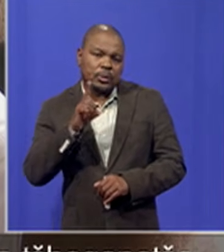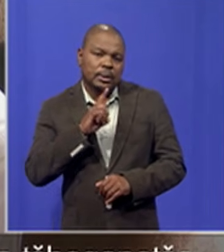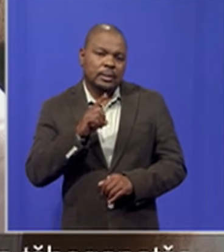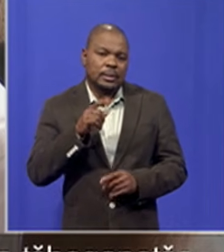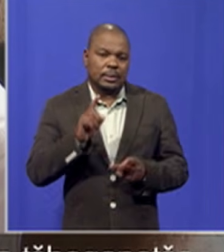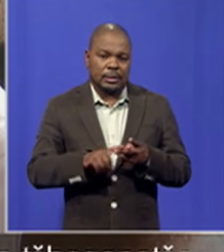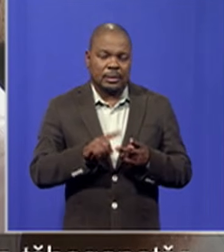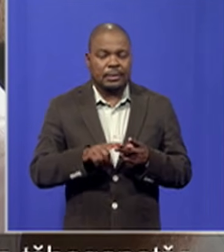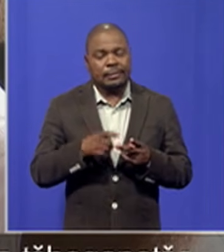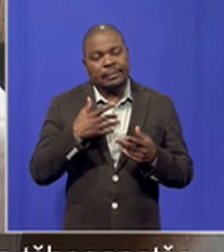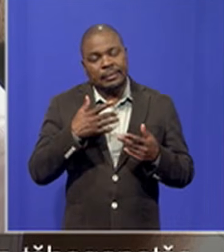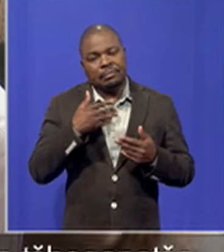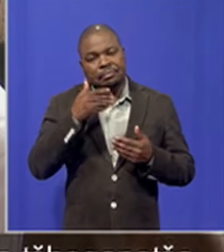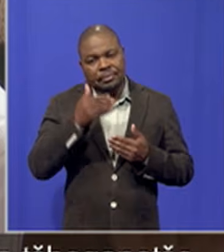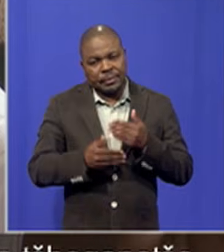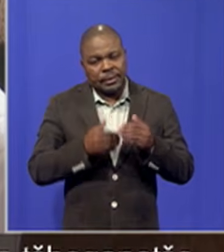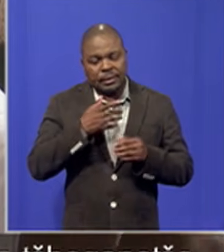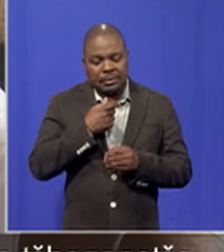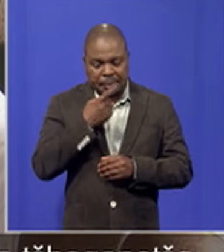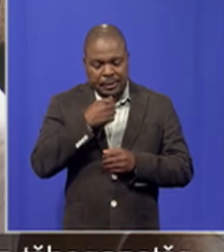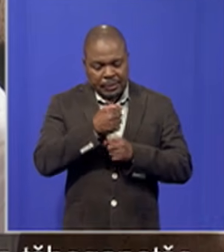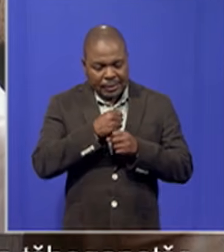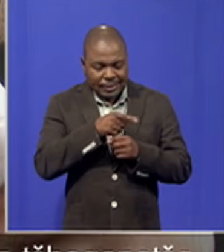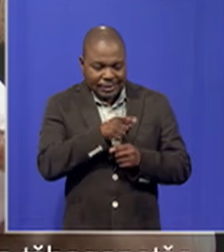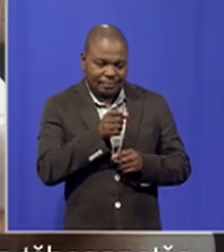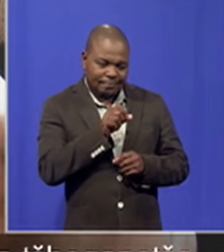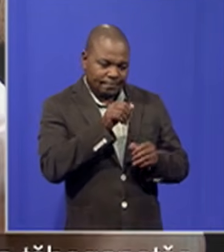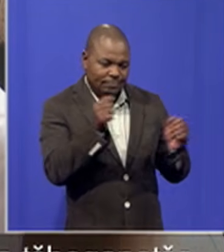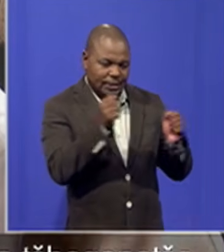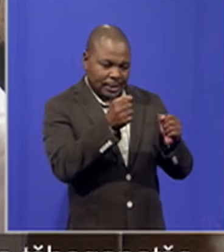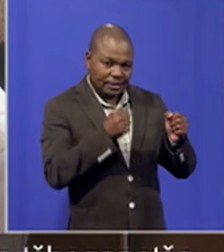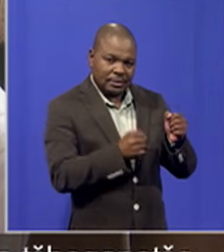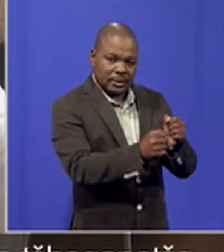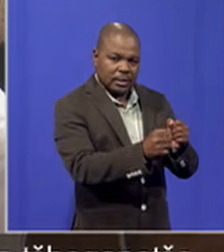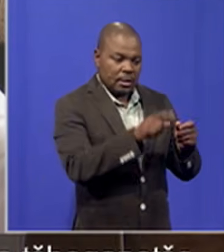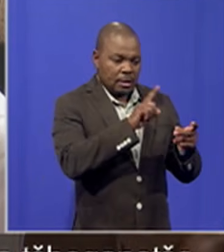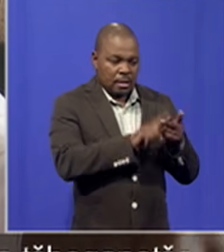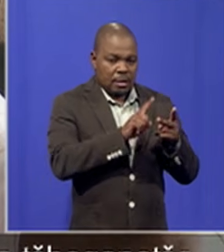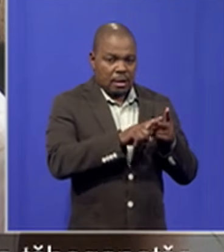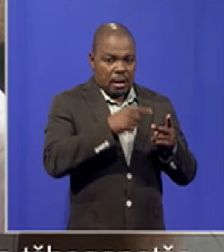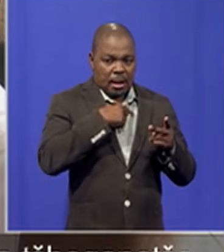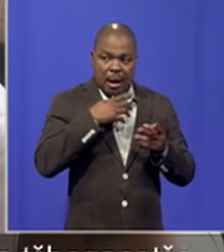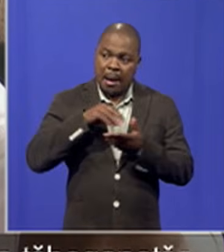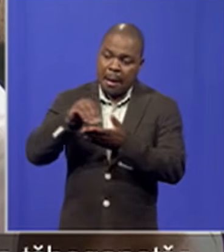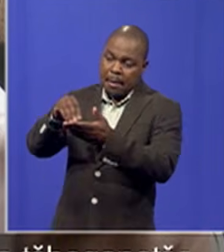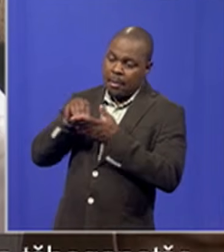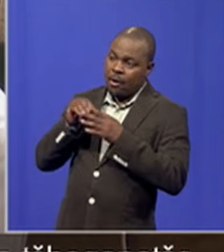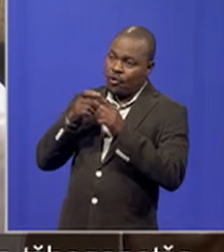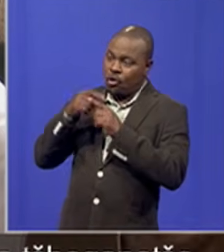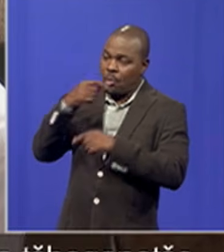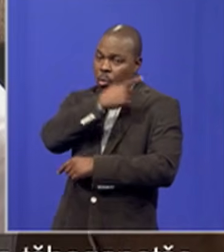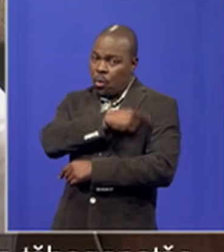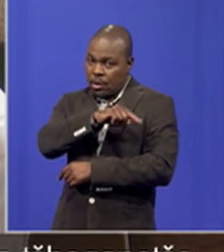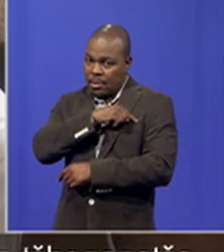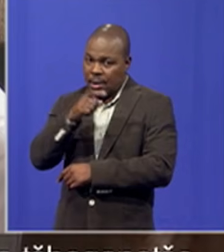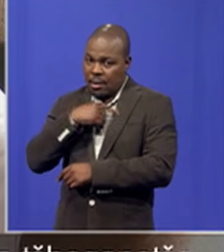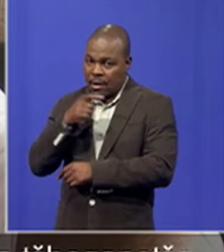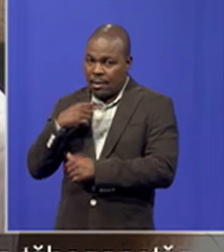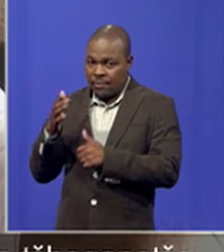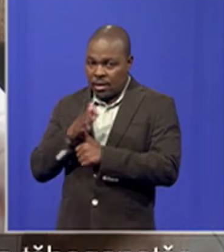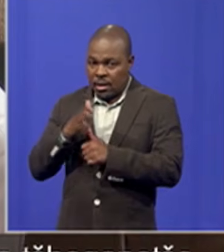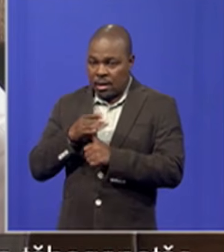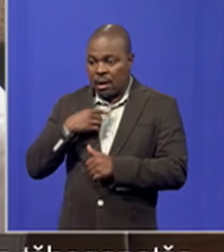survive ntho eno ya gore meriana e kene ka fridging gobane ebile e meng ke qeta go fitlha le yona ne ke tswa sepetlele ke tshwanetse go isa tleliniking mo e lo